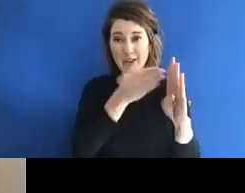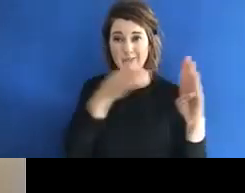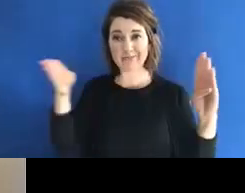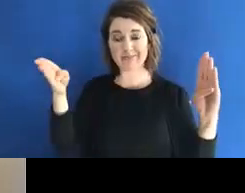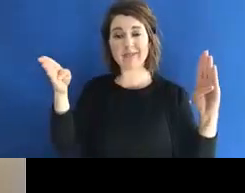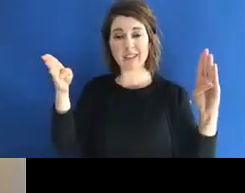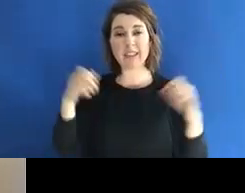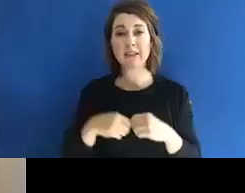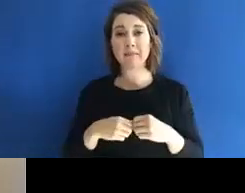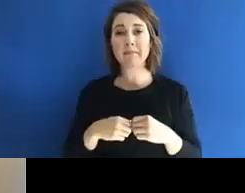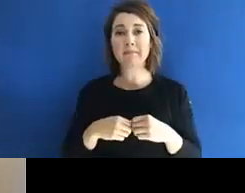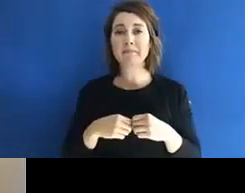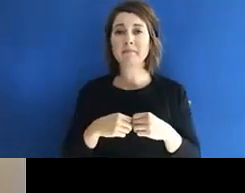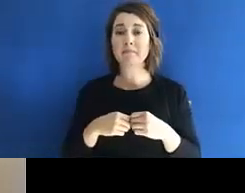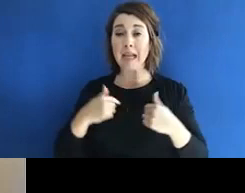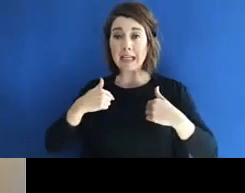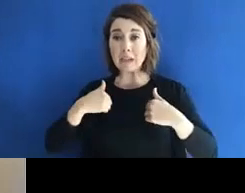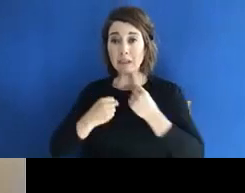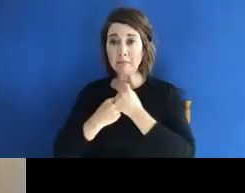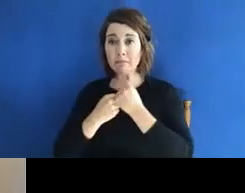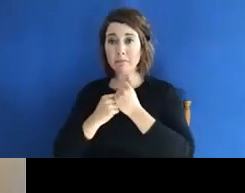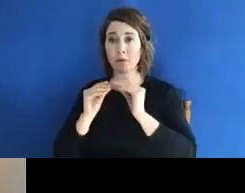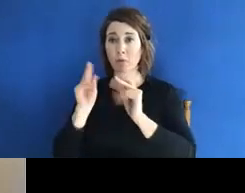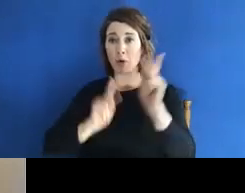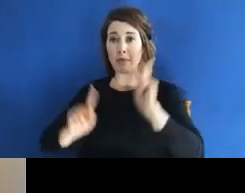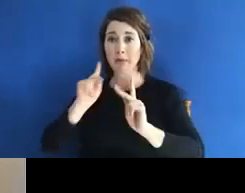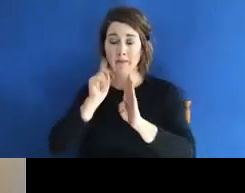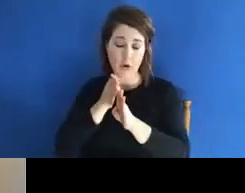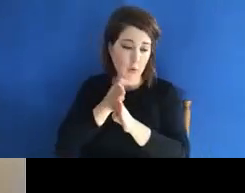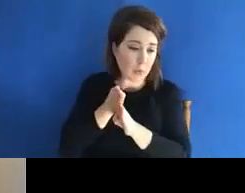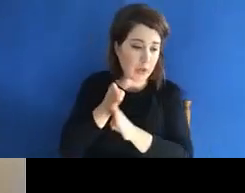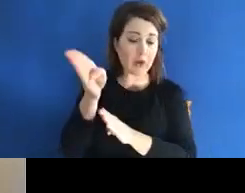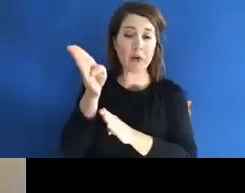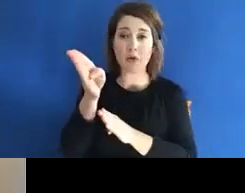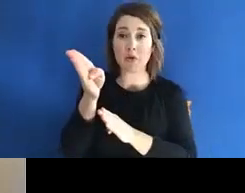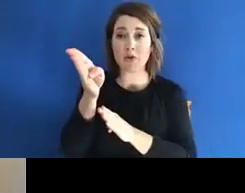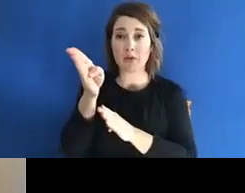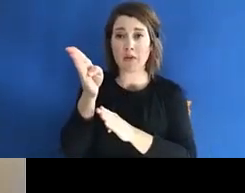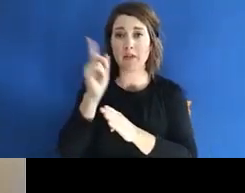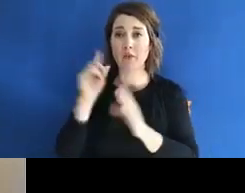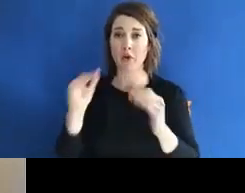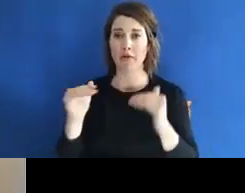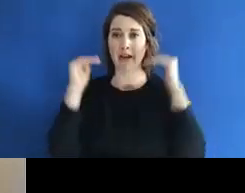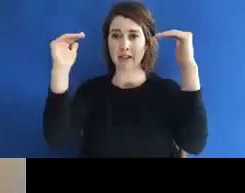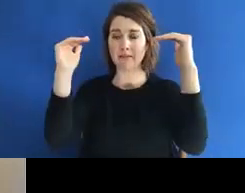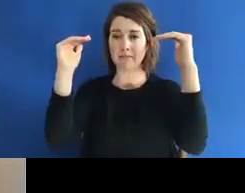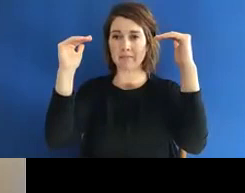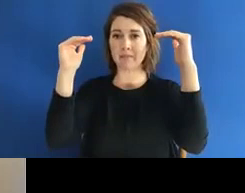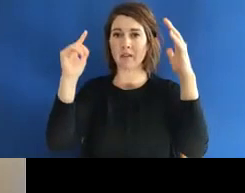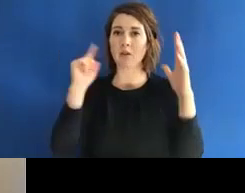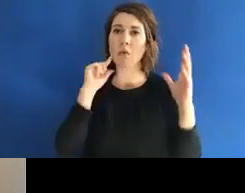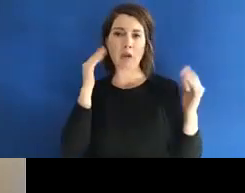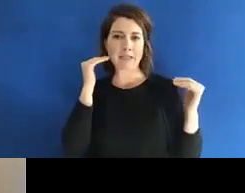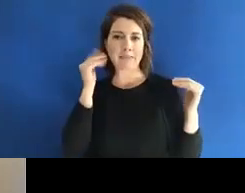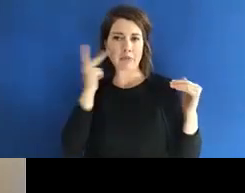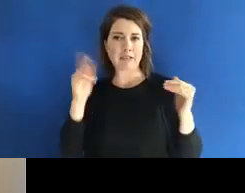VR program supports more participants on career pathways, leading to career advancement, we expect this metric